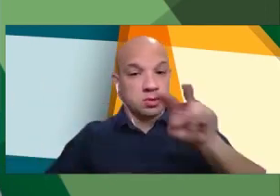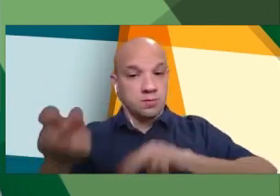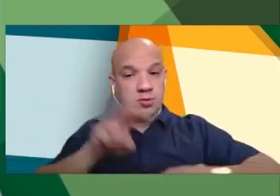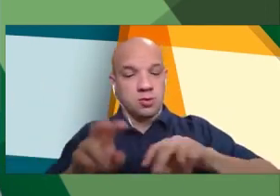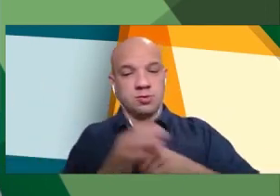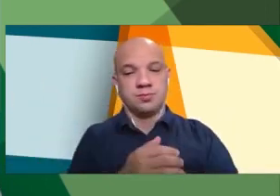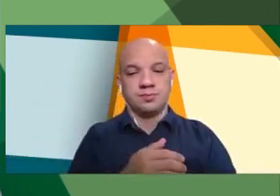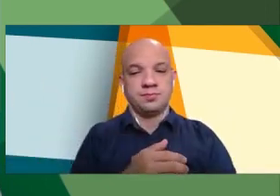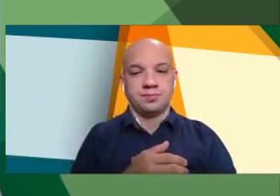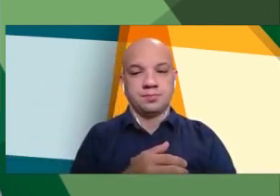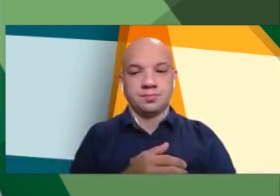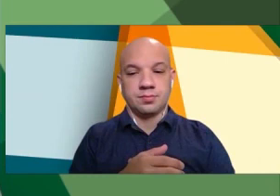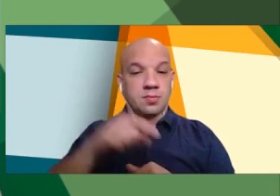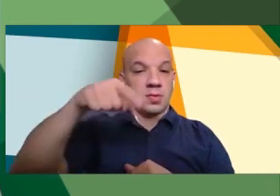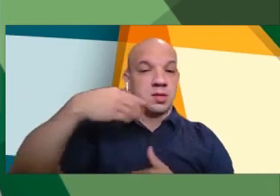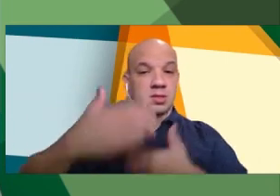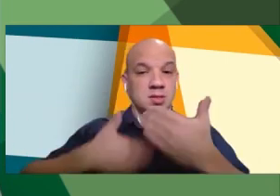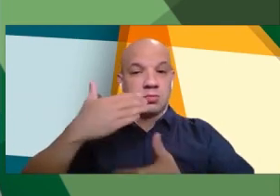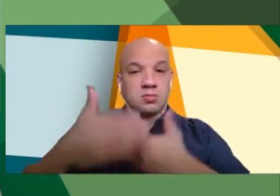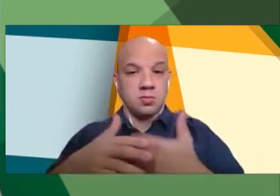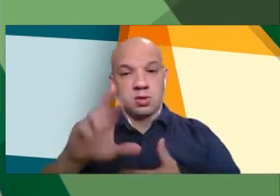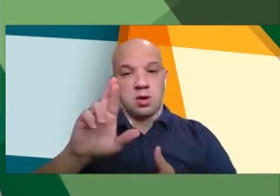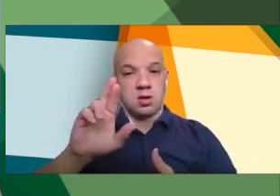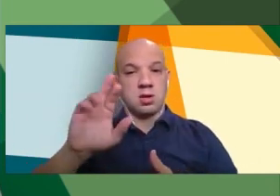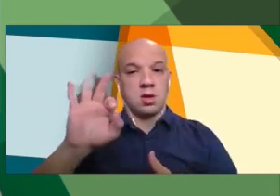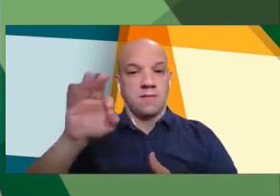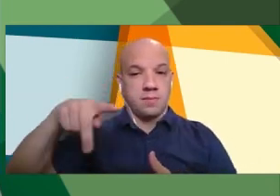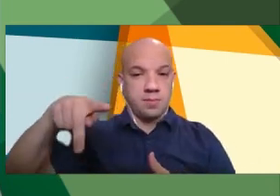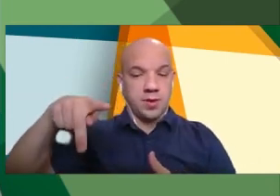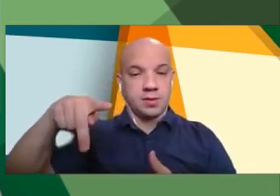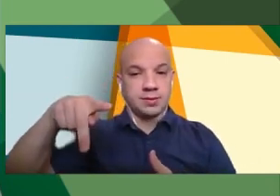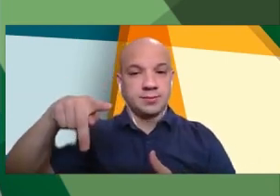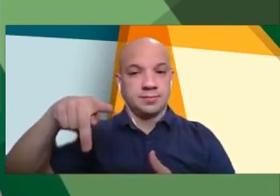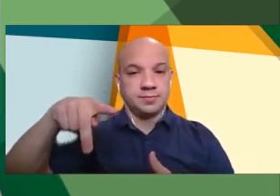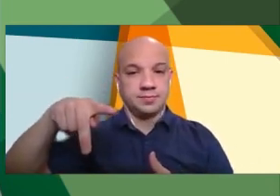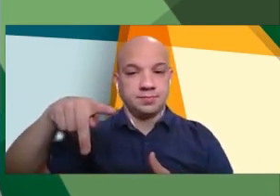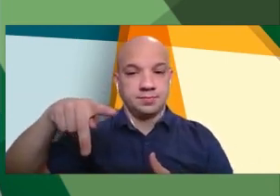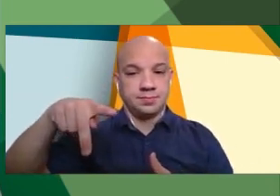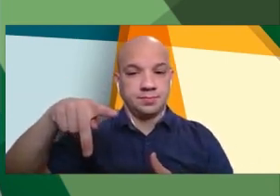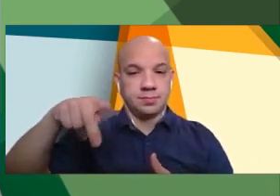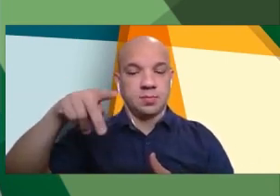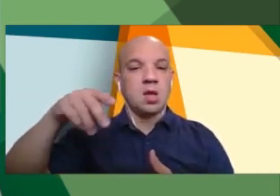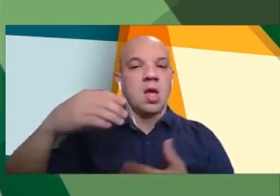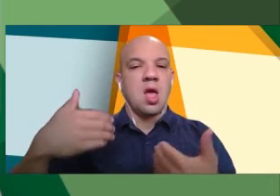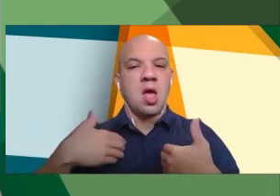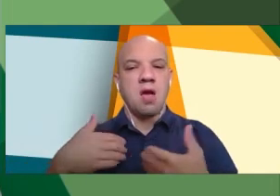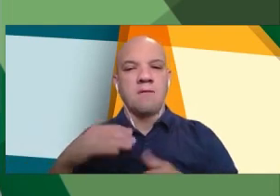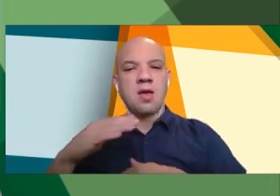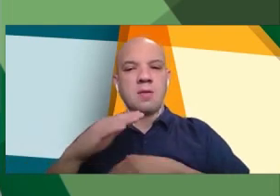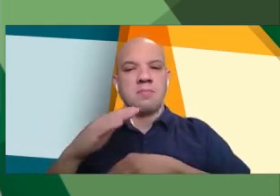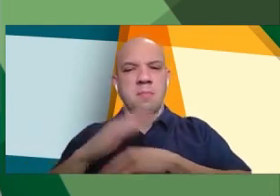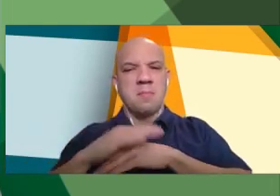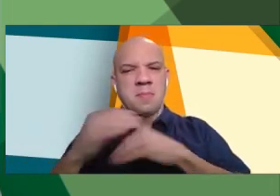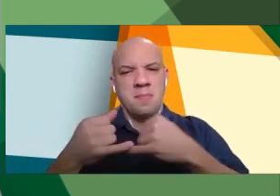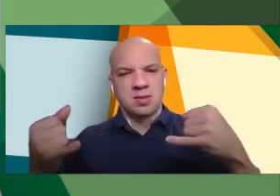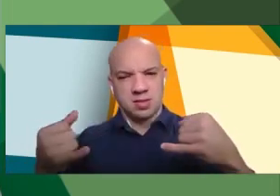evaluations, this process of the RFP is a base value, will be using a best value